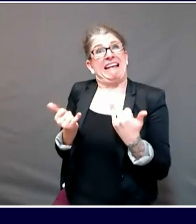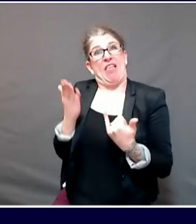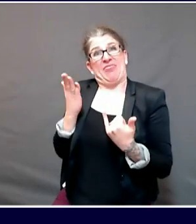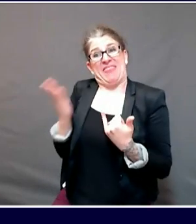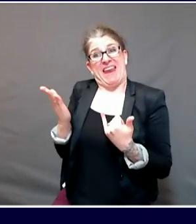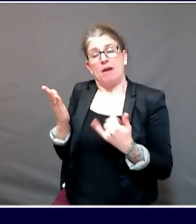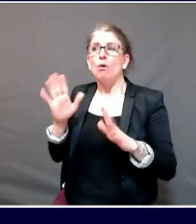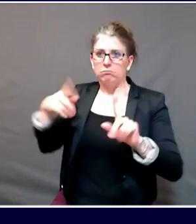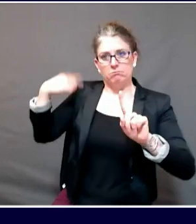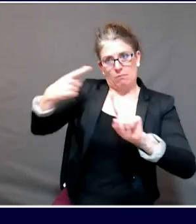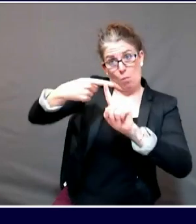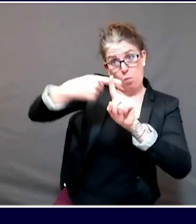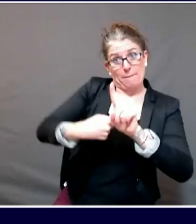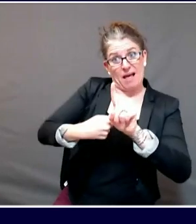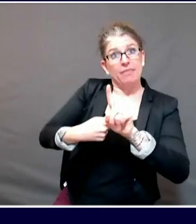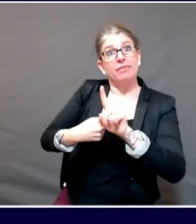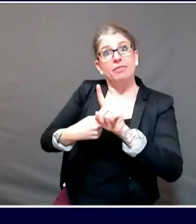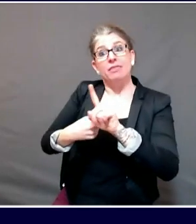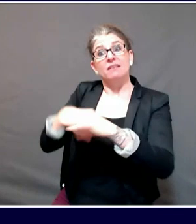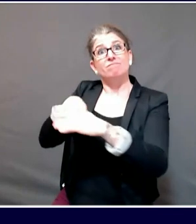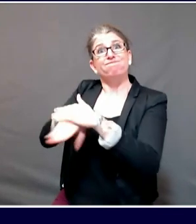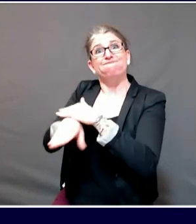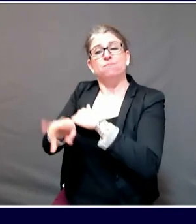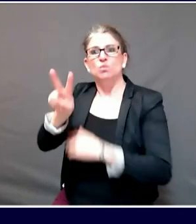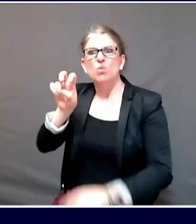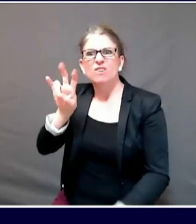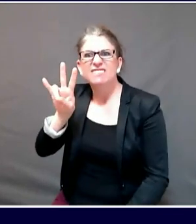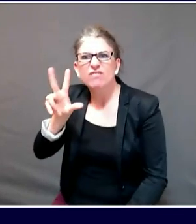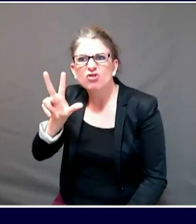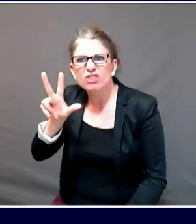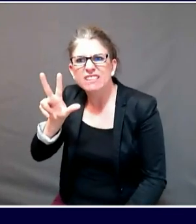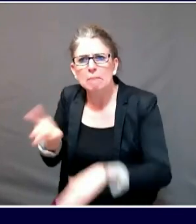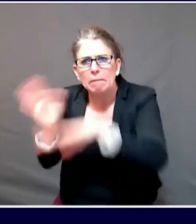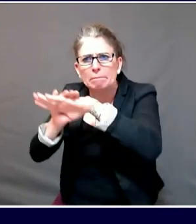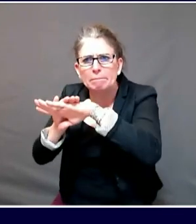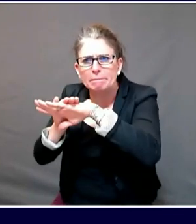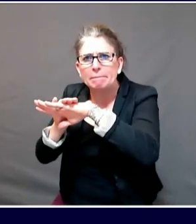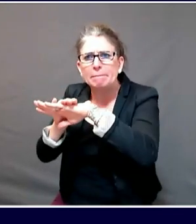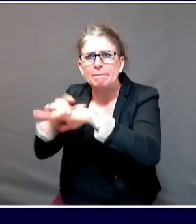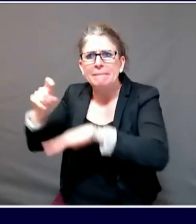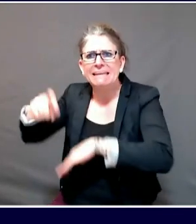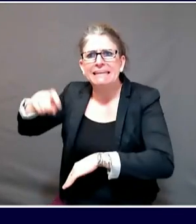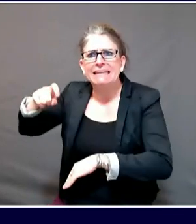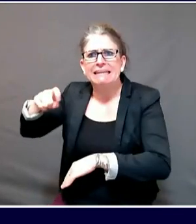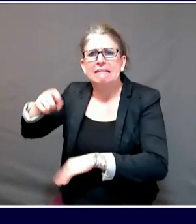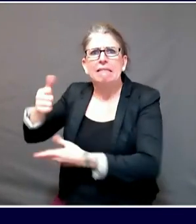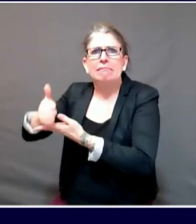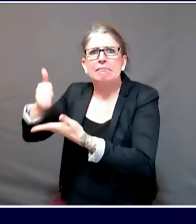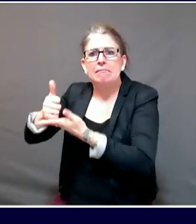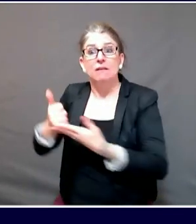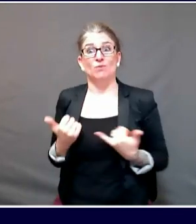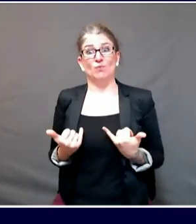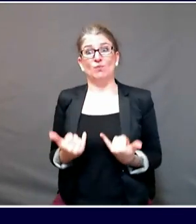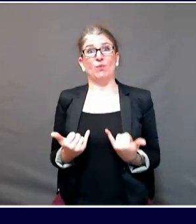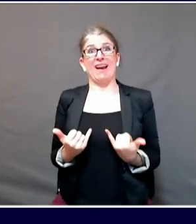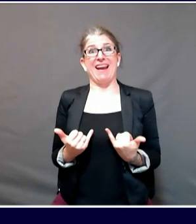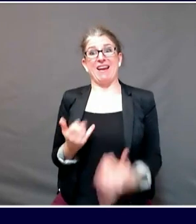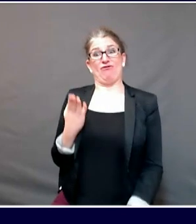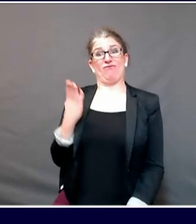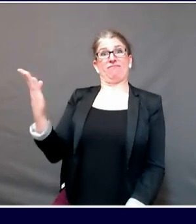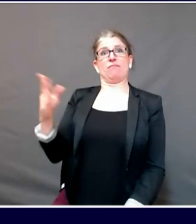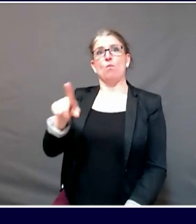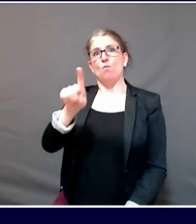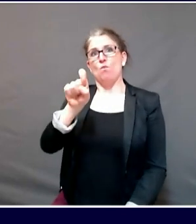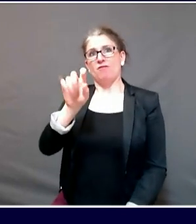and 17 are on a ventilator. Presently across the state, there are 97 ICU beds